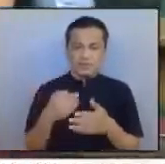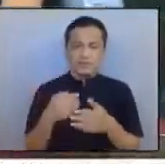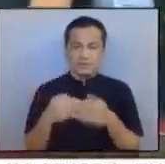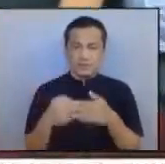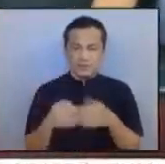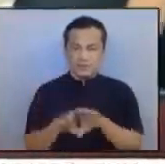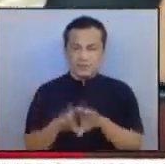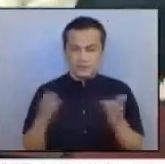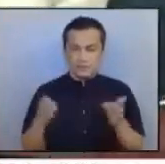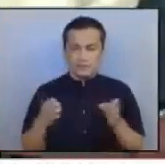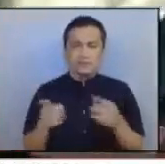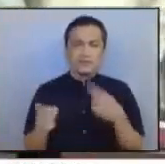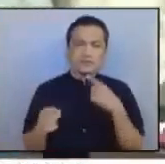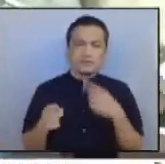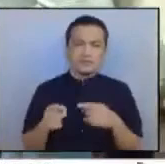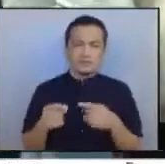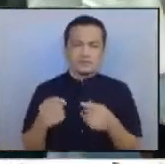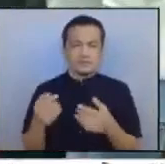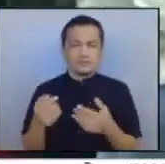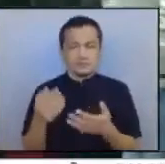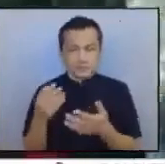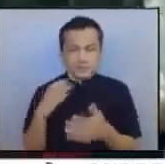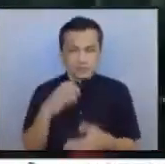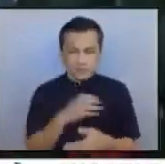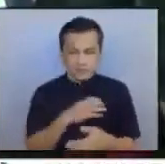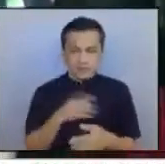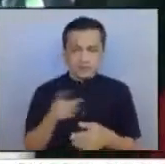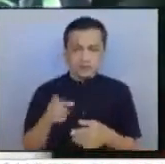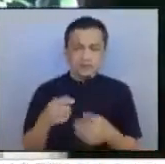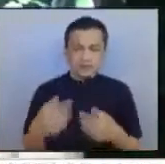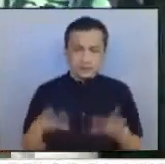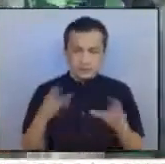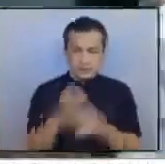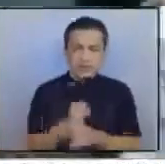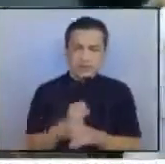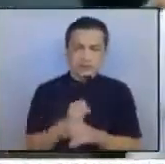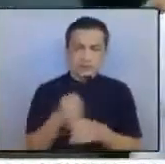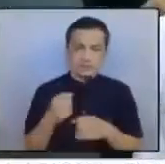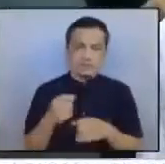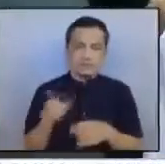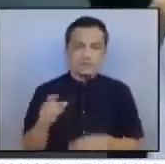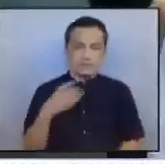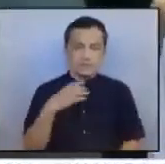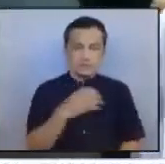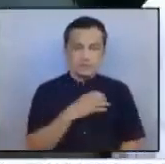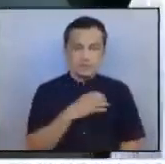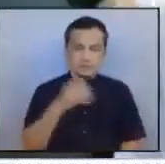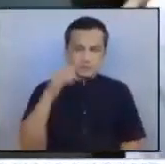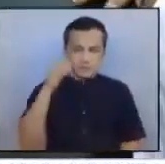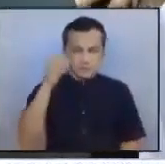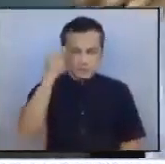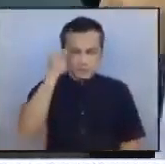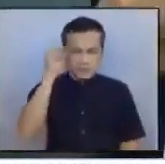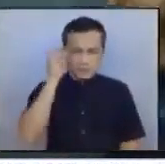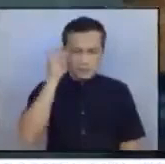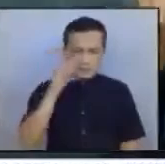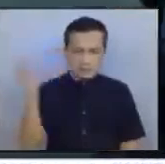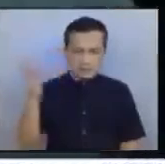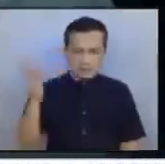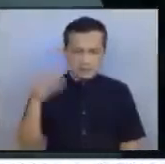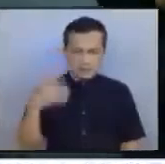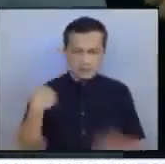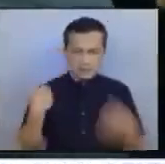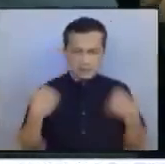Pangulong Ferdinand Marcos Jr. na si Congressman Sandro Marcos. Sa speech ng nakababatang Marcos, pinasalamatan niya ang